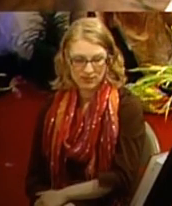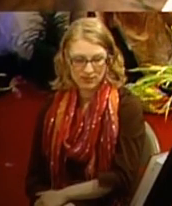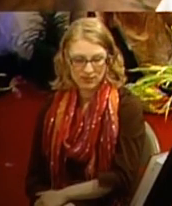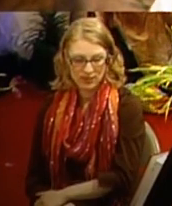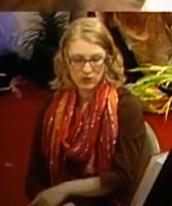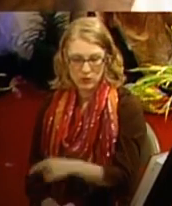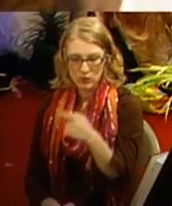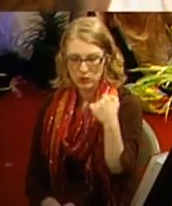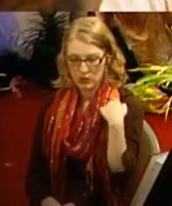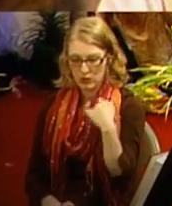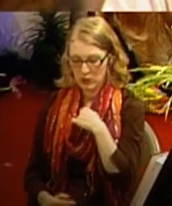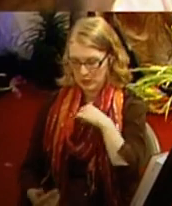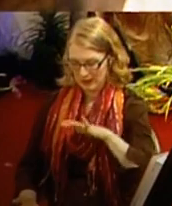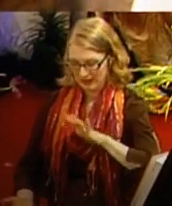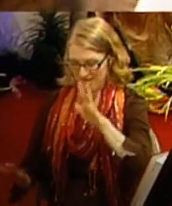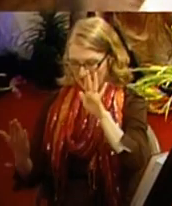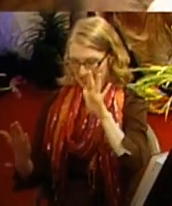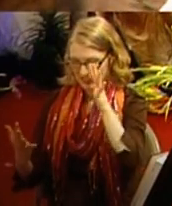We face a decision,